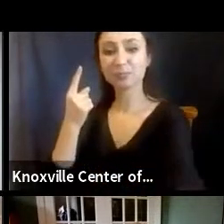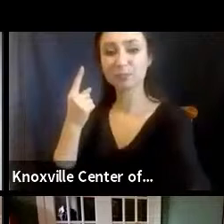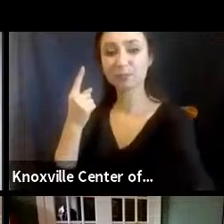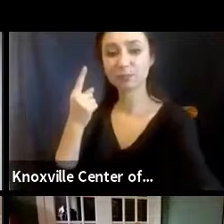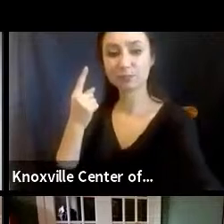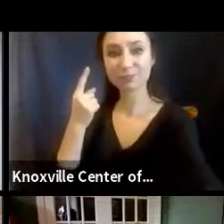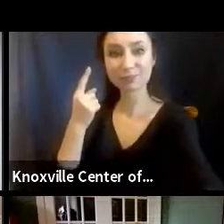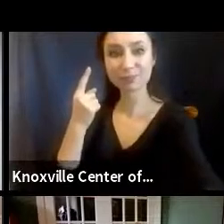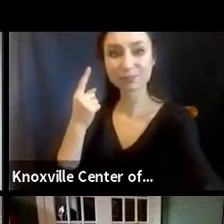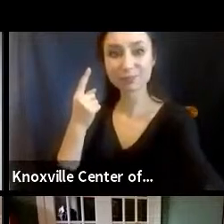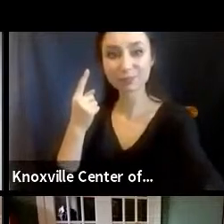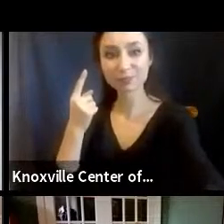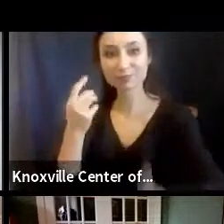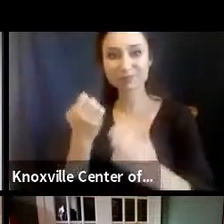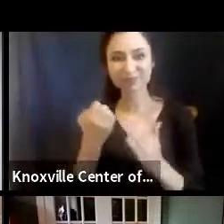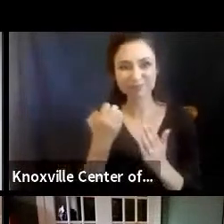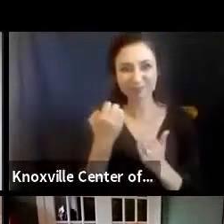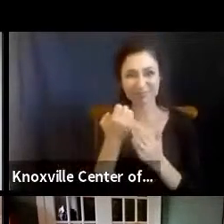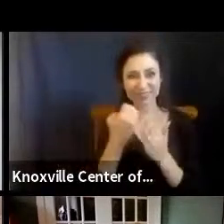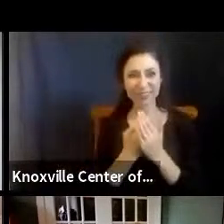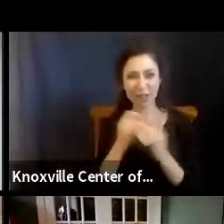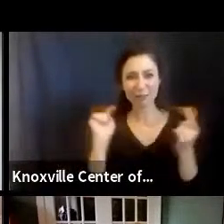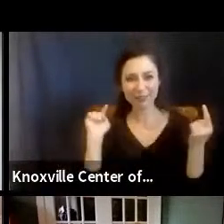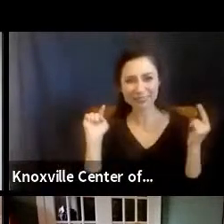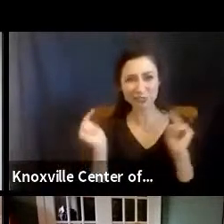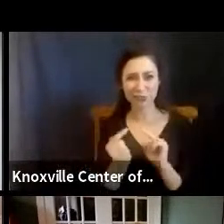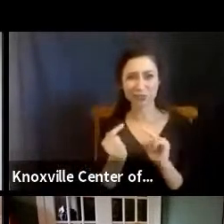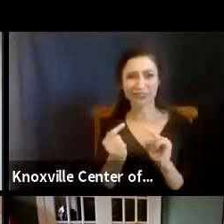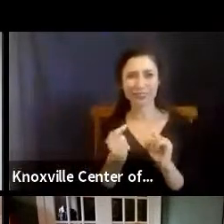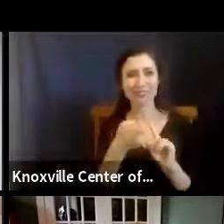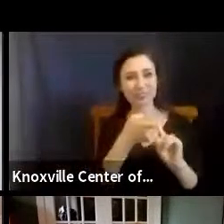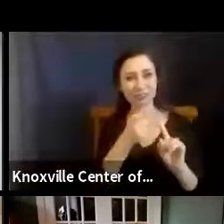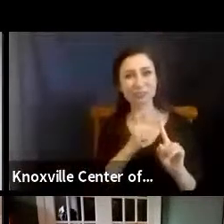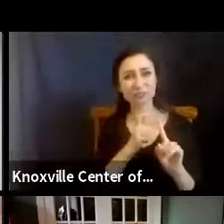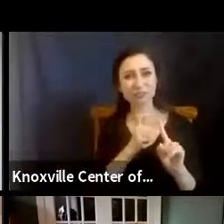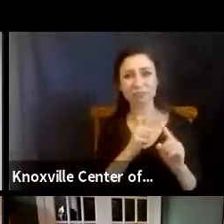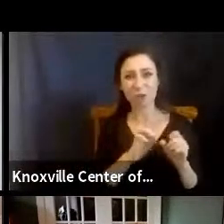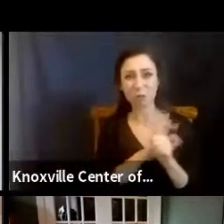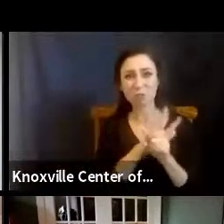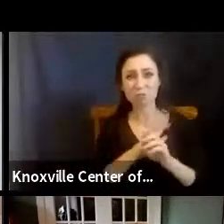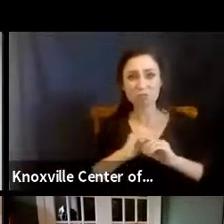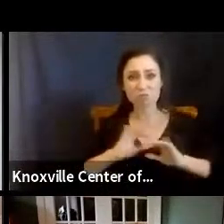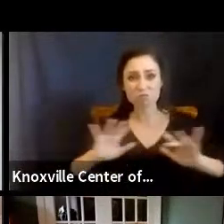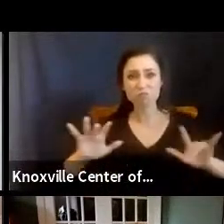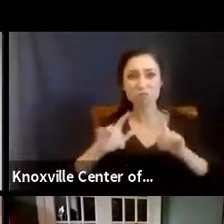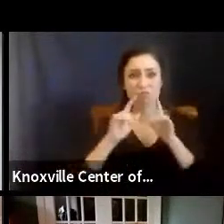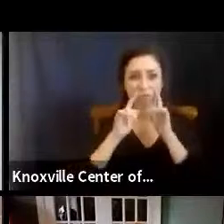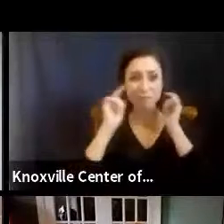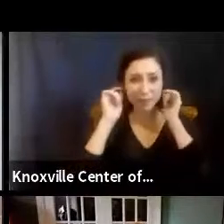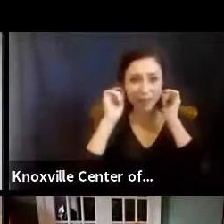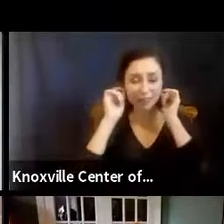the economy has been hurt by the pandemic, and the masks are